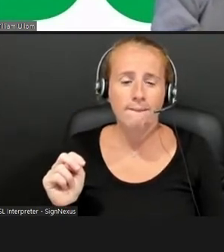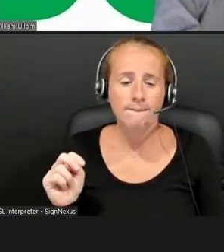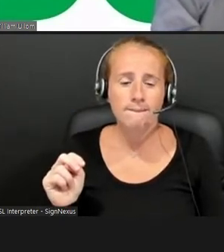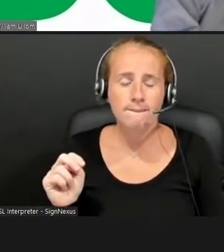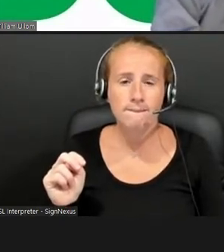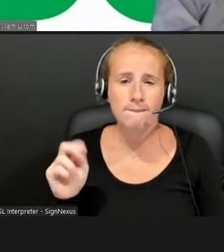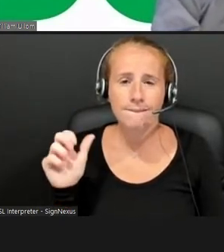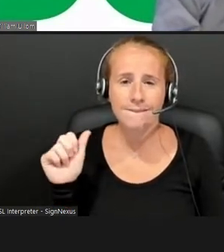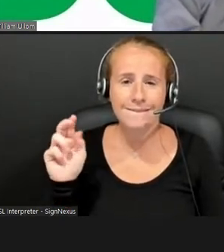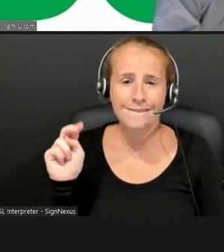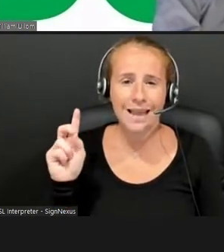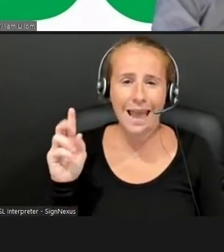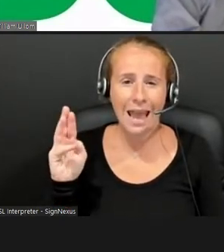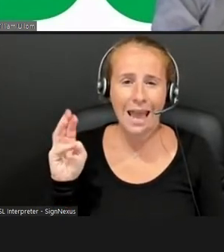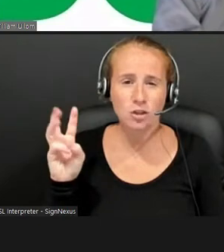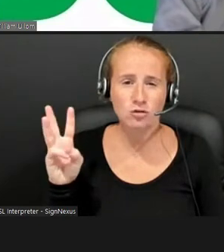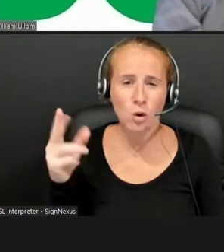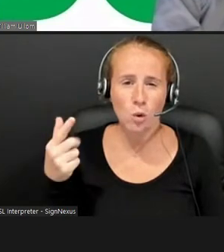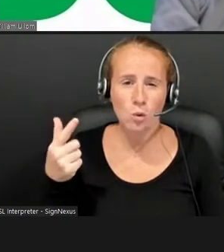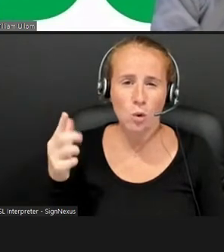Andrew Grossman